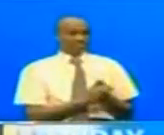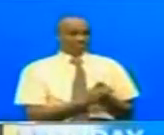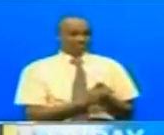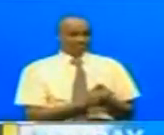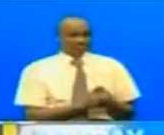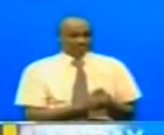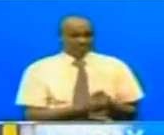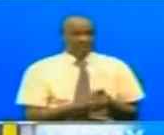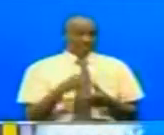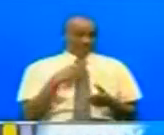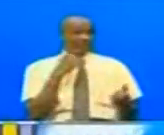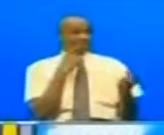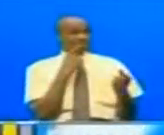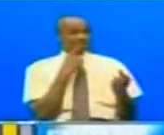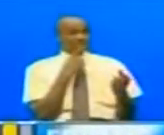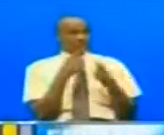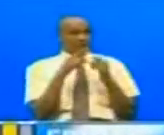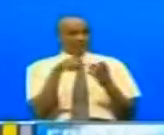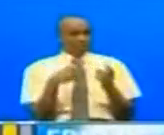Why? Because I have talked about